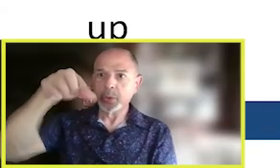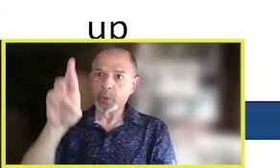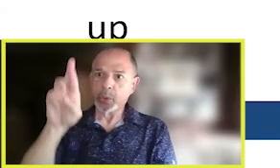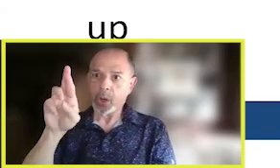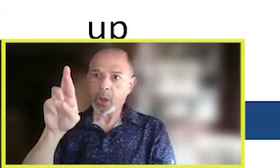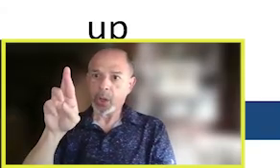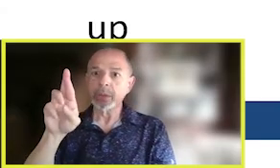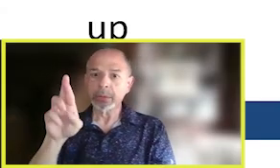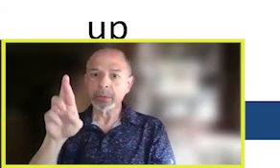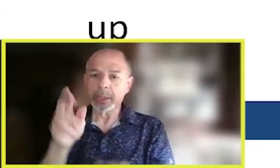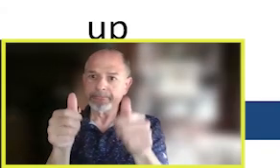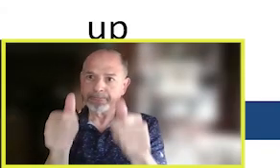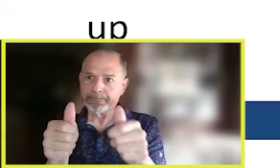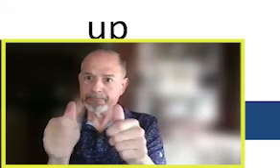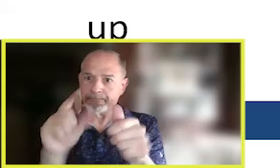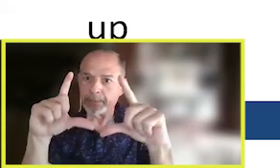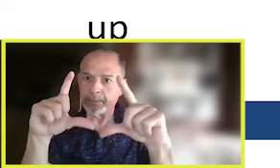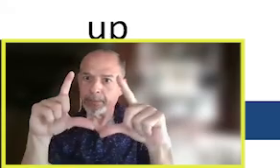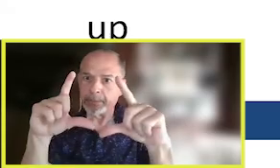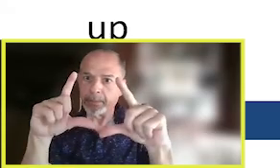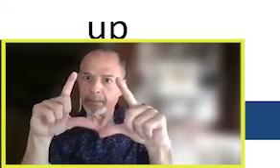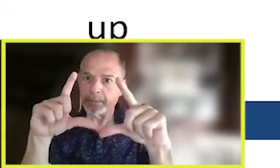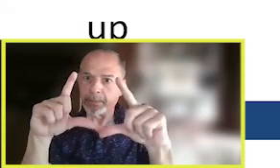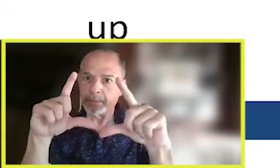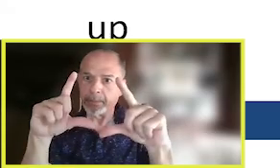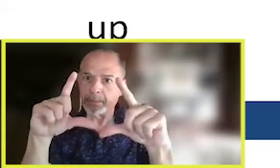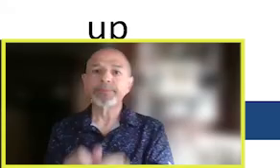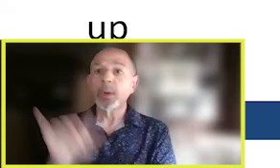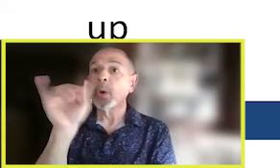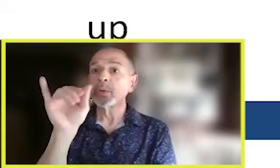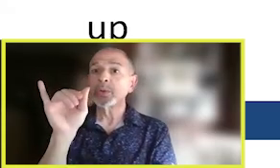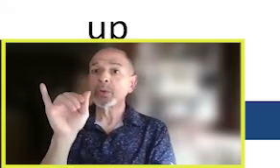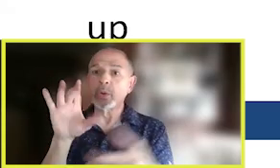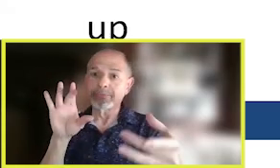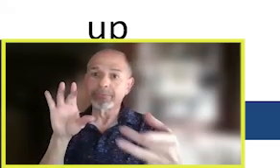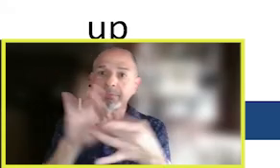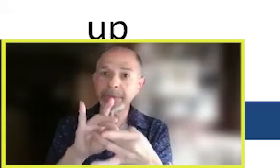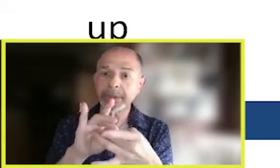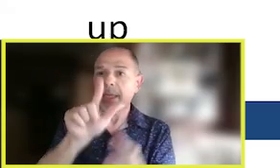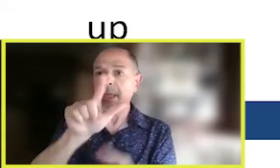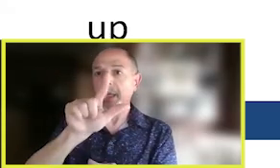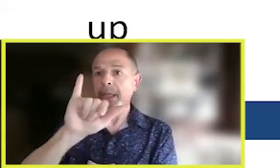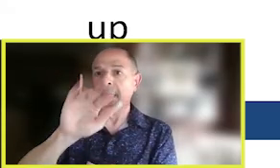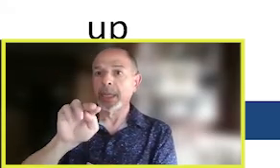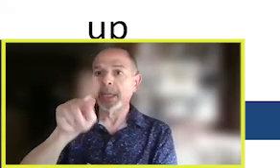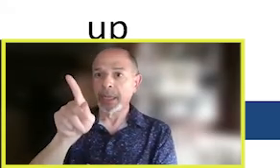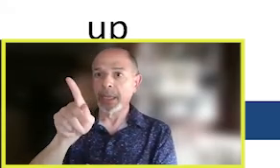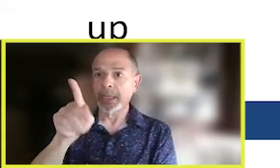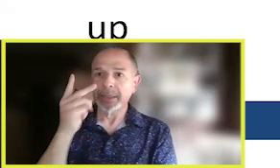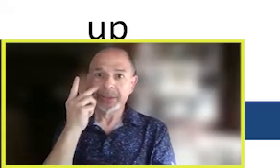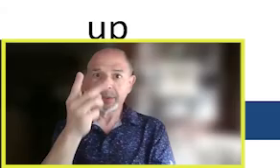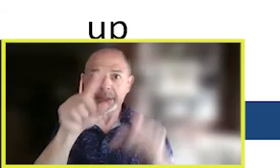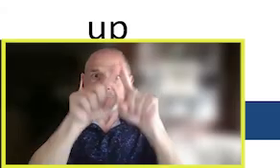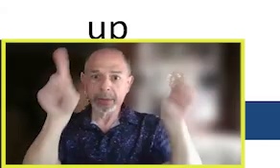there's also a link on this slide, which you can use to sign up. And I'm assuming